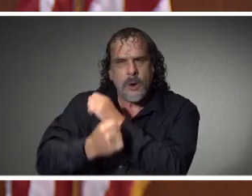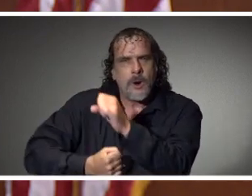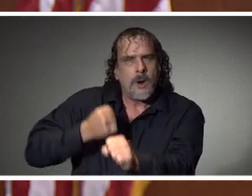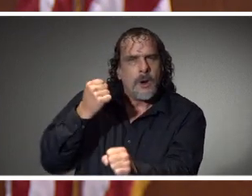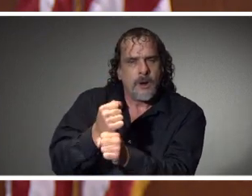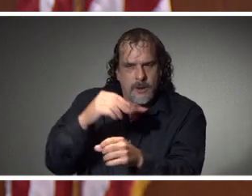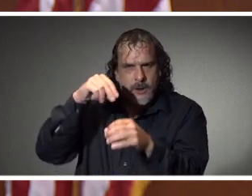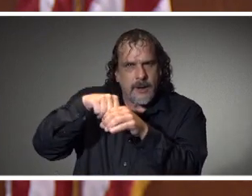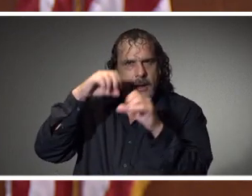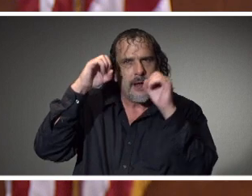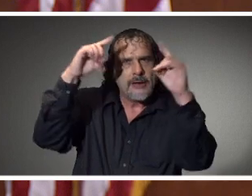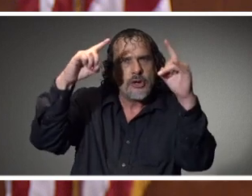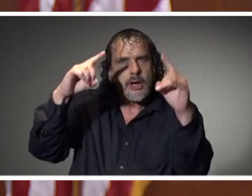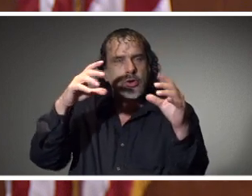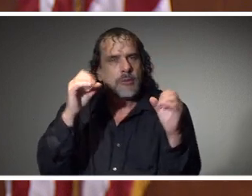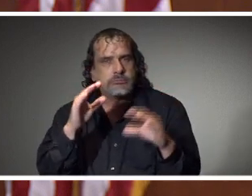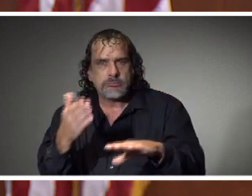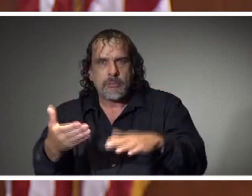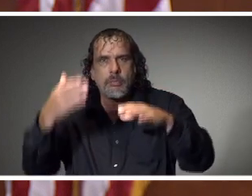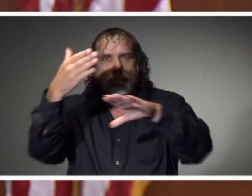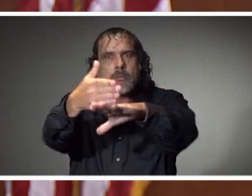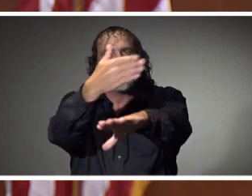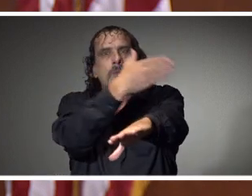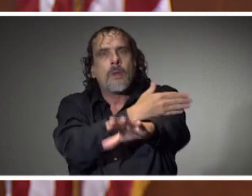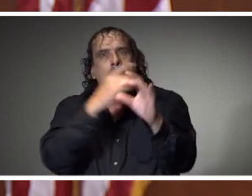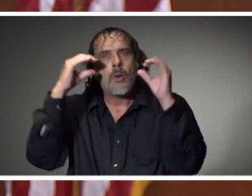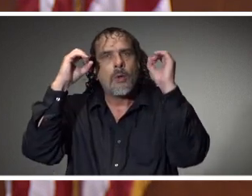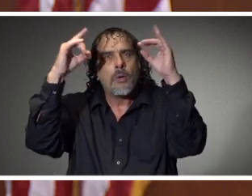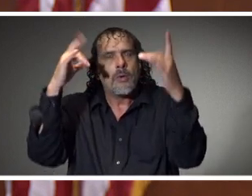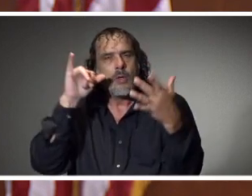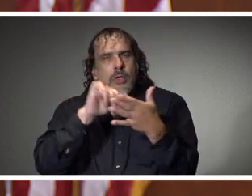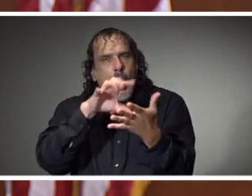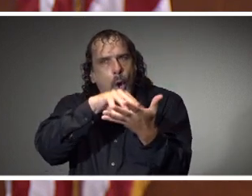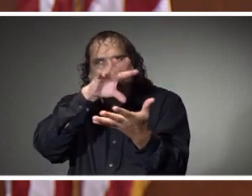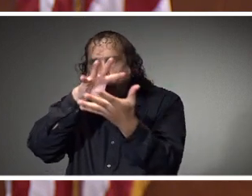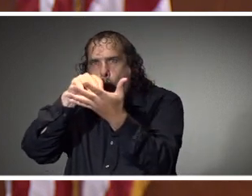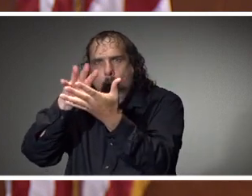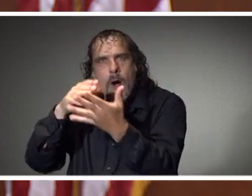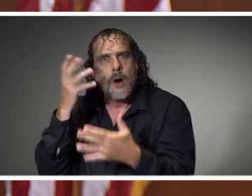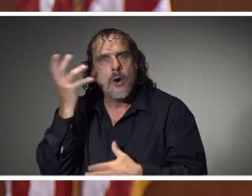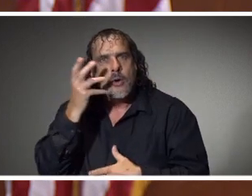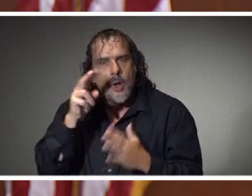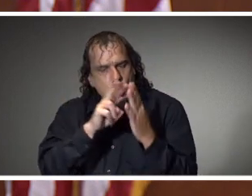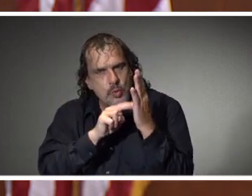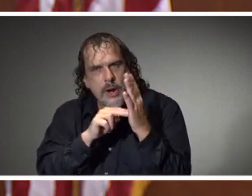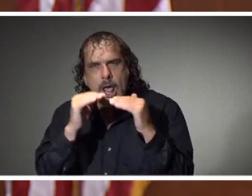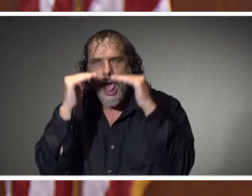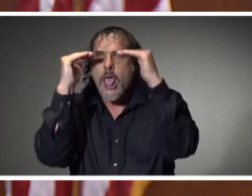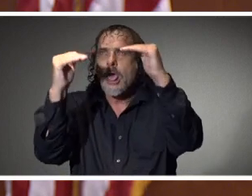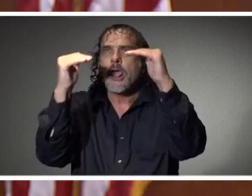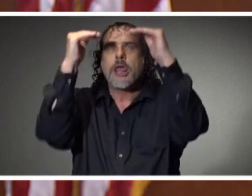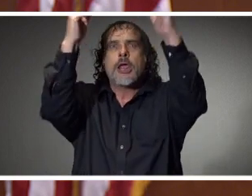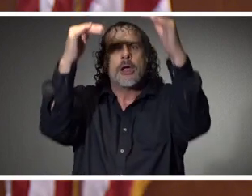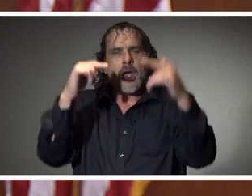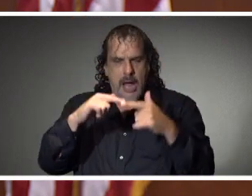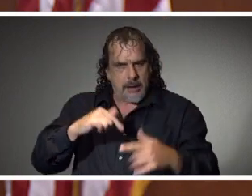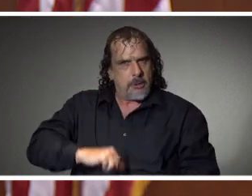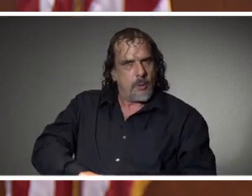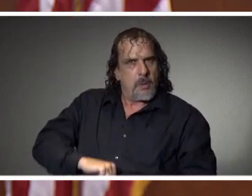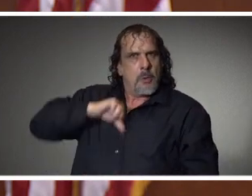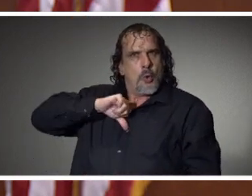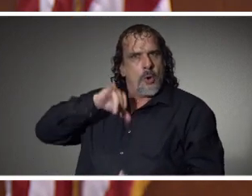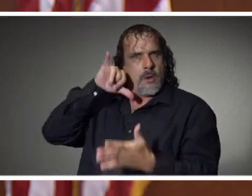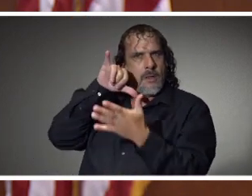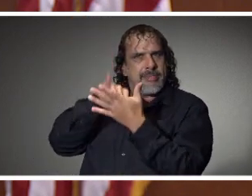in educational attainment in our state. It's something that I am exceptionally proud of.